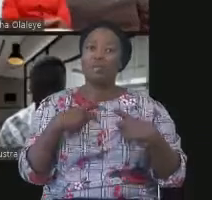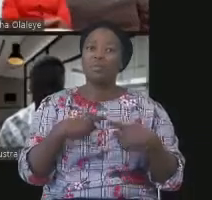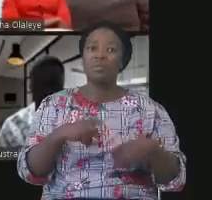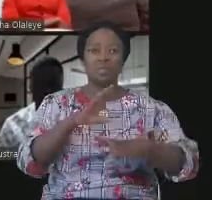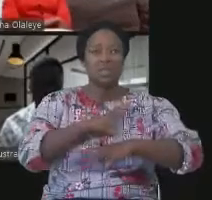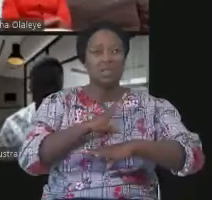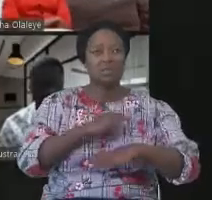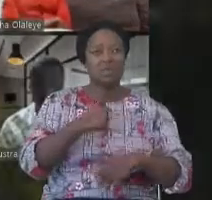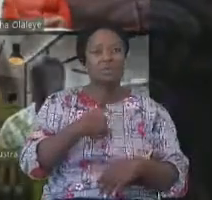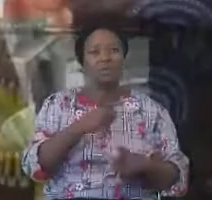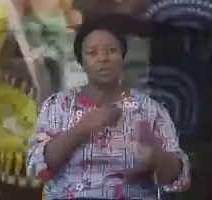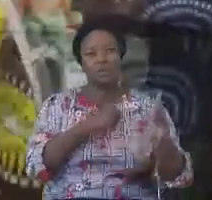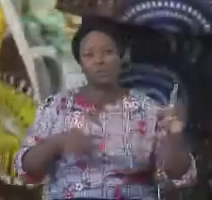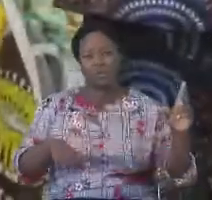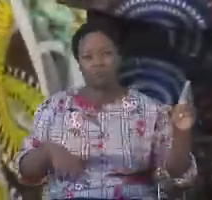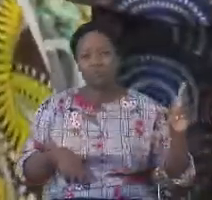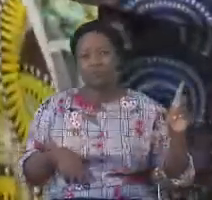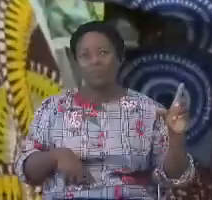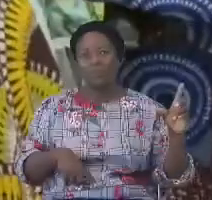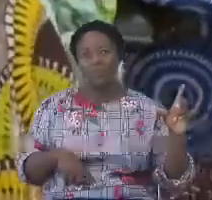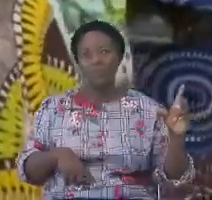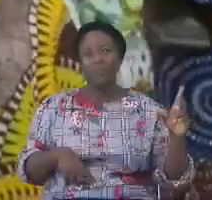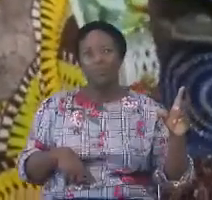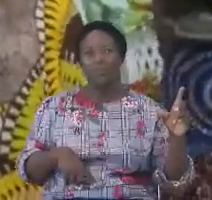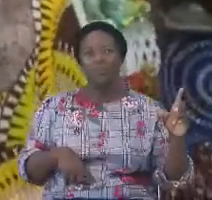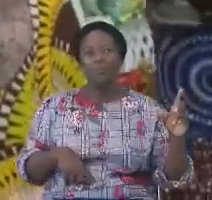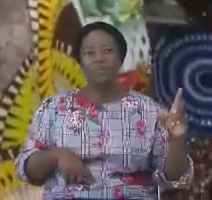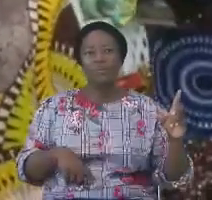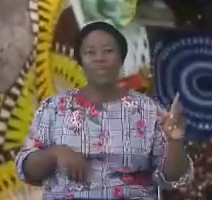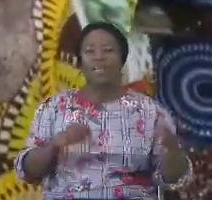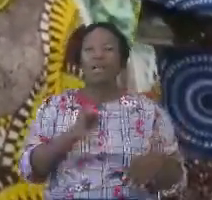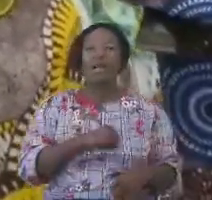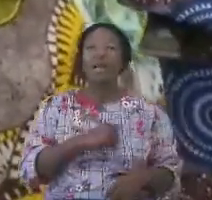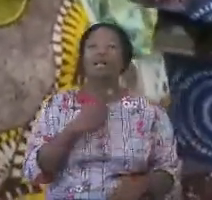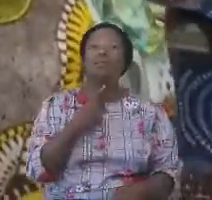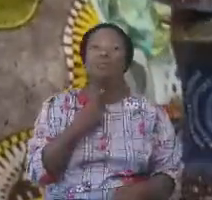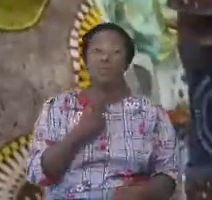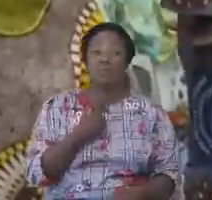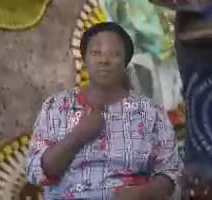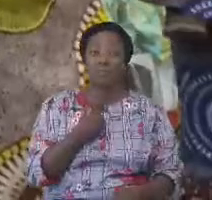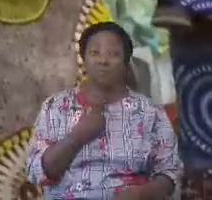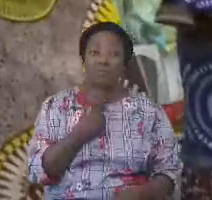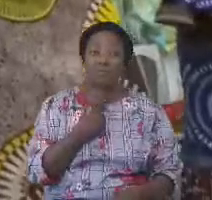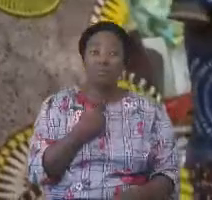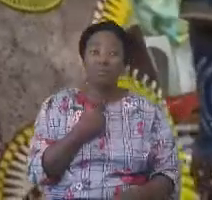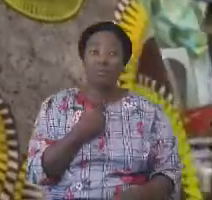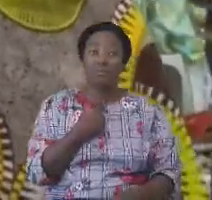i thirst for the water of life satisfy me lord